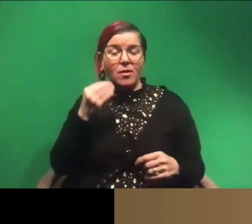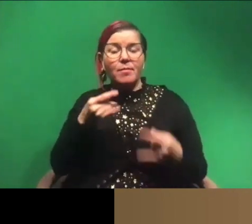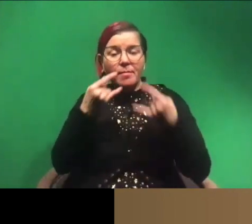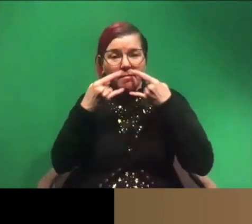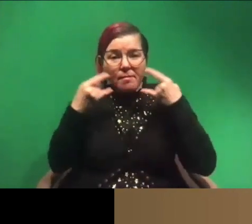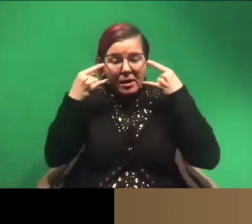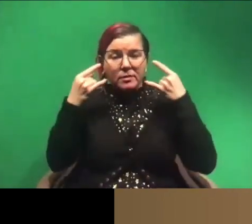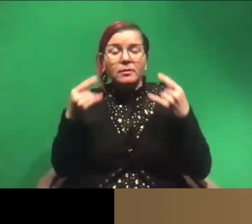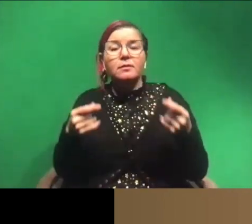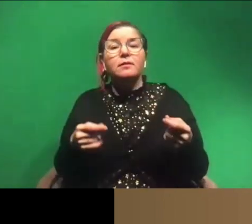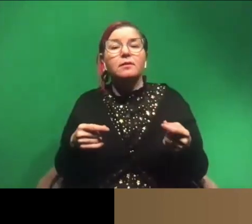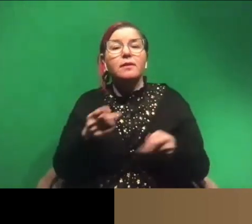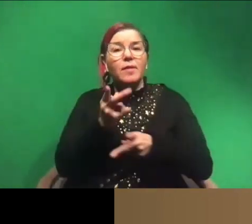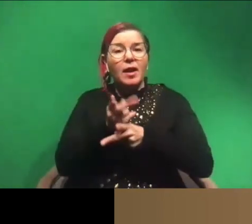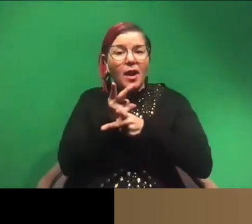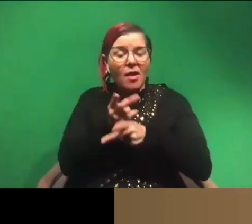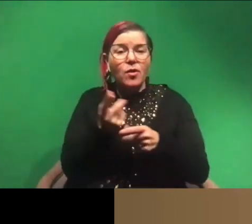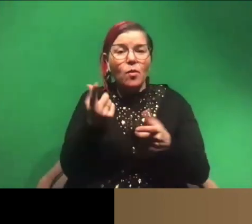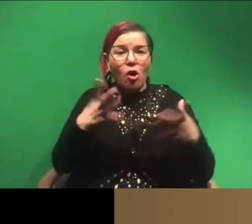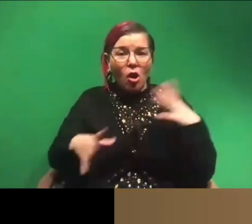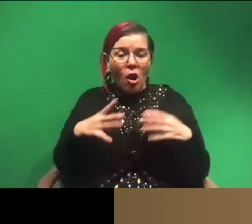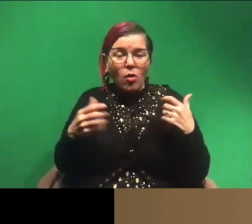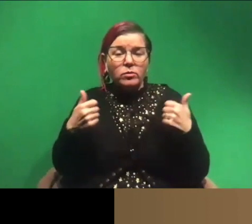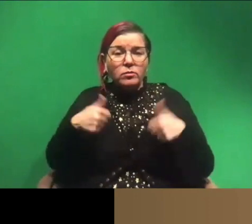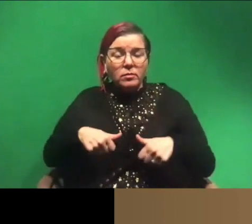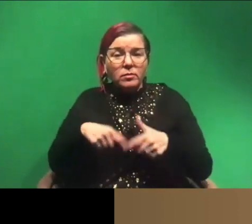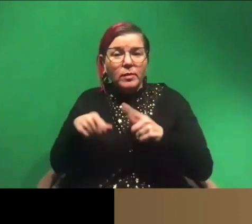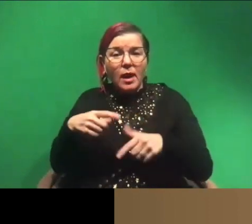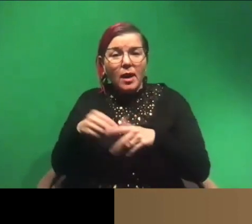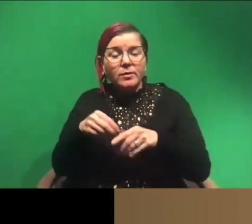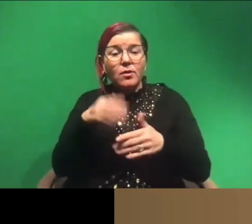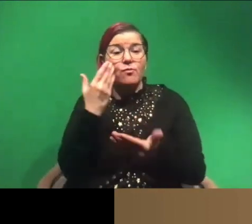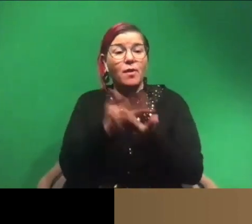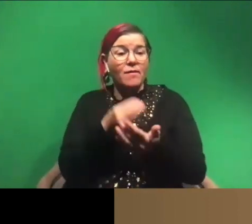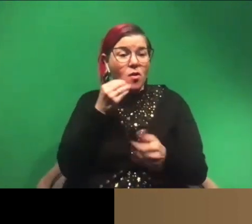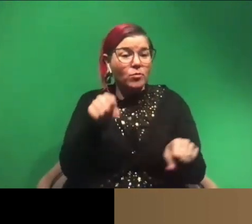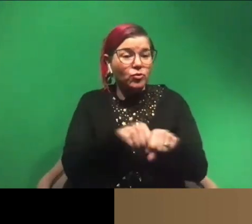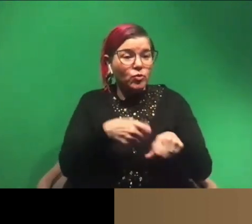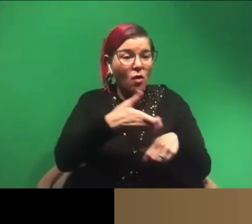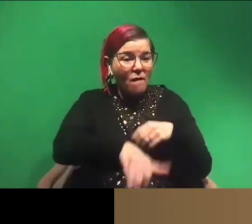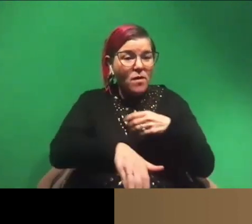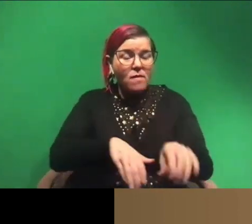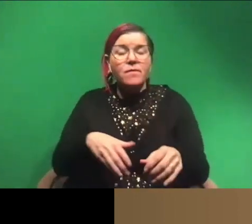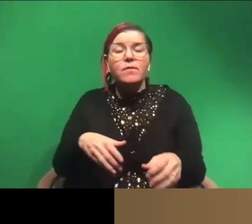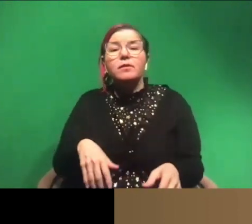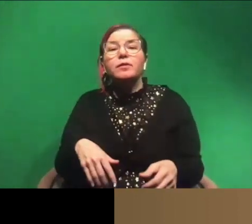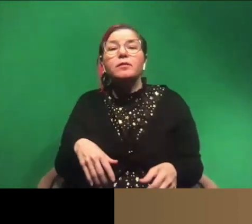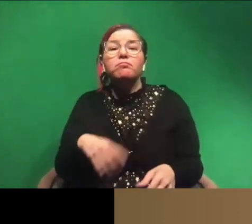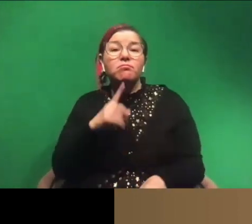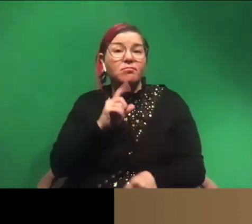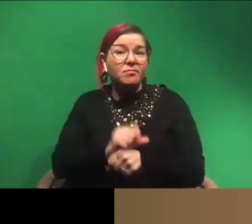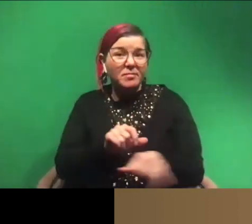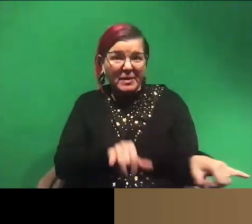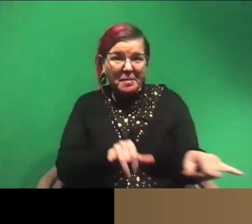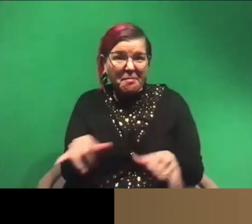masks and we're really careful about what clothes we wear outside. We take our shoes off when we come back inside. So it's actually not so